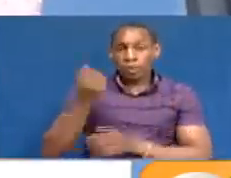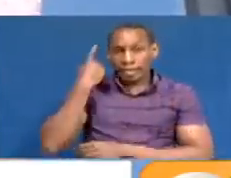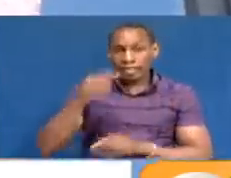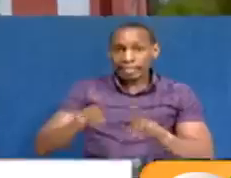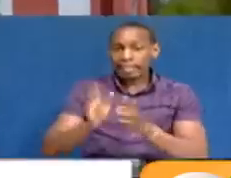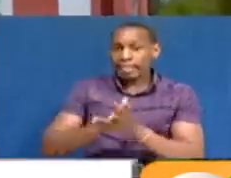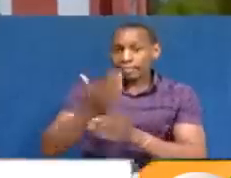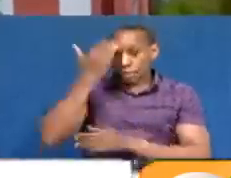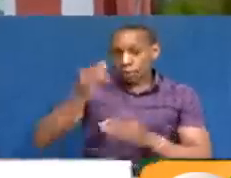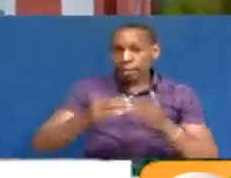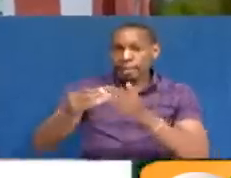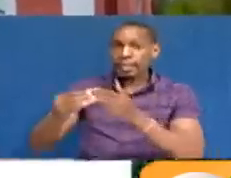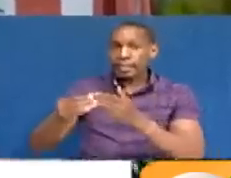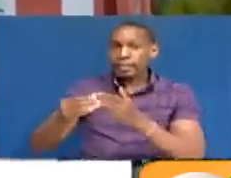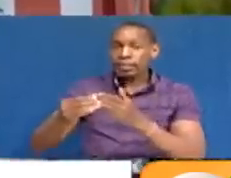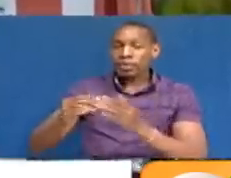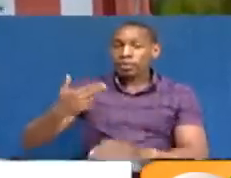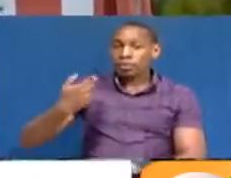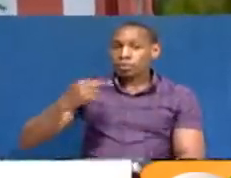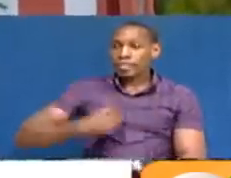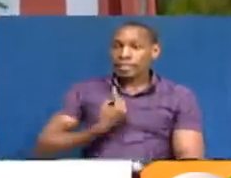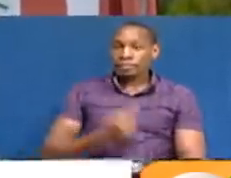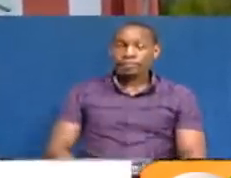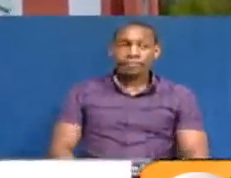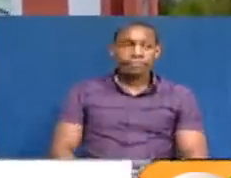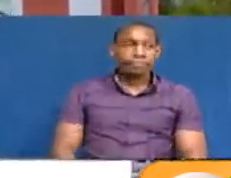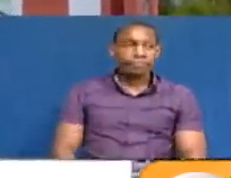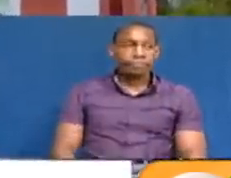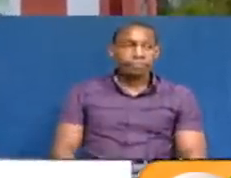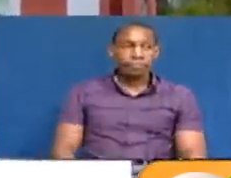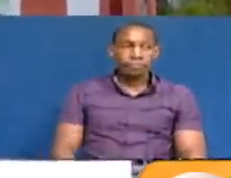and what led to the minor taking his life. Chemutai Goin, Citizen TV.